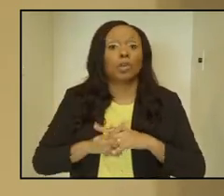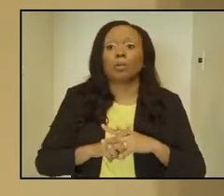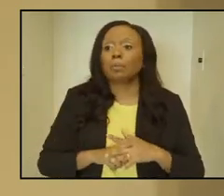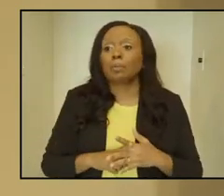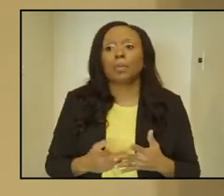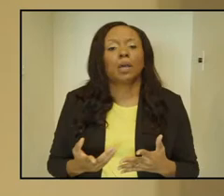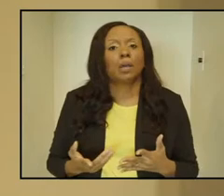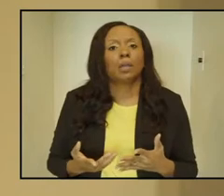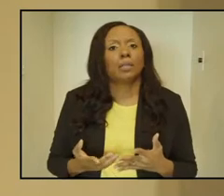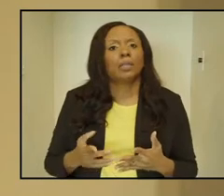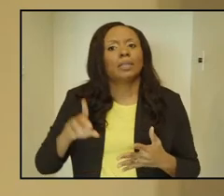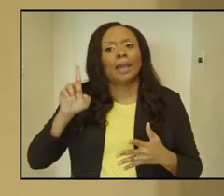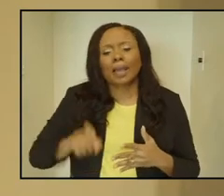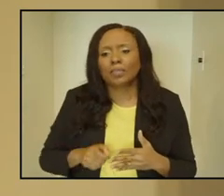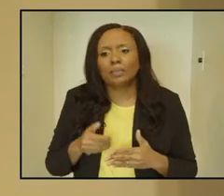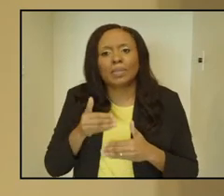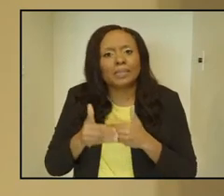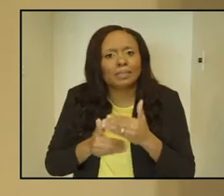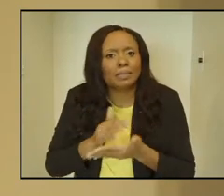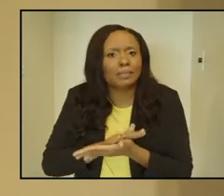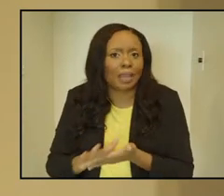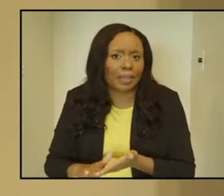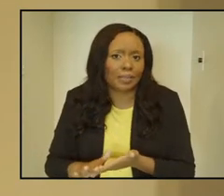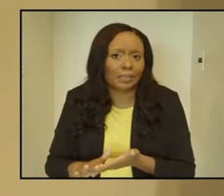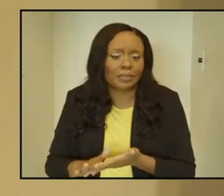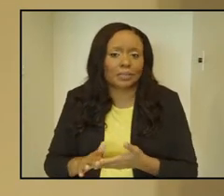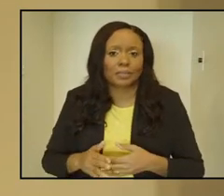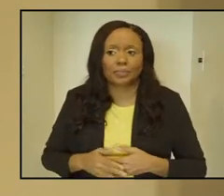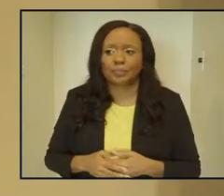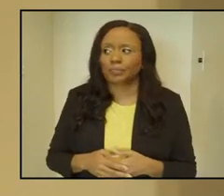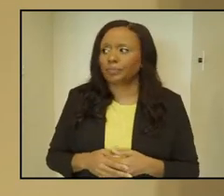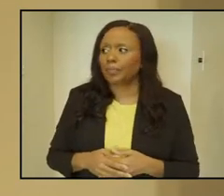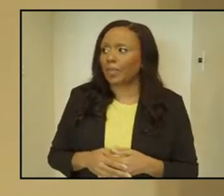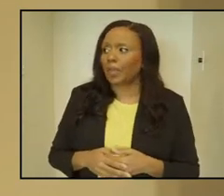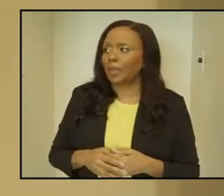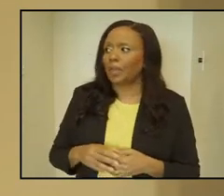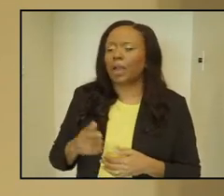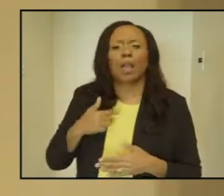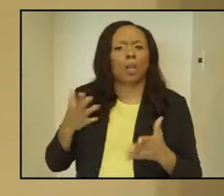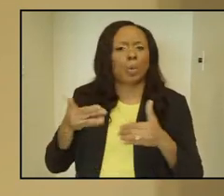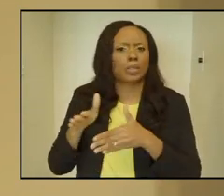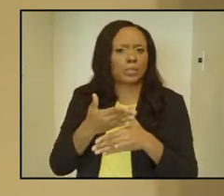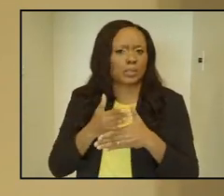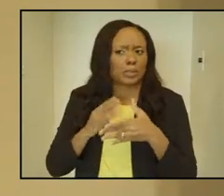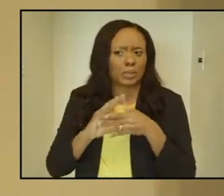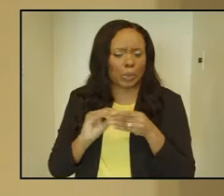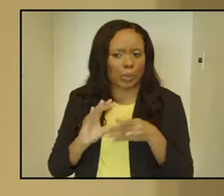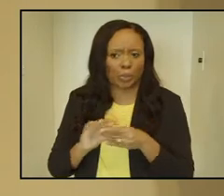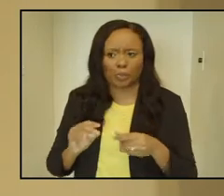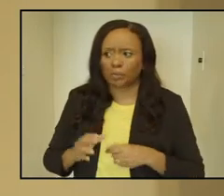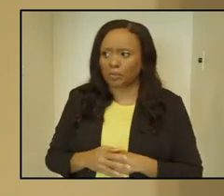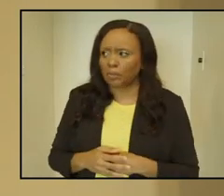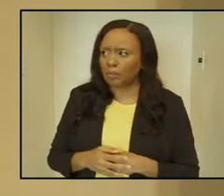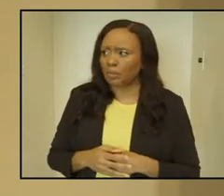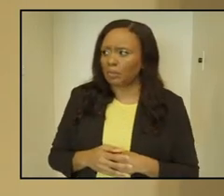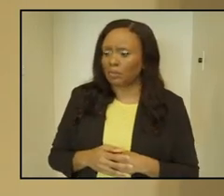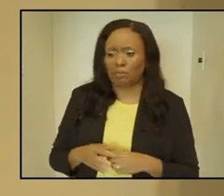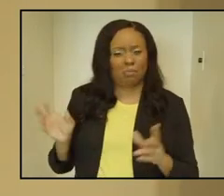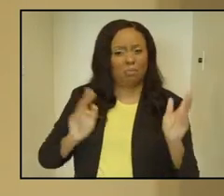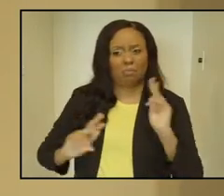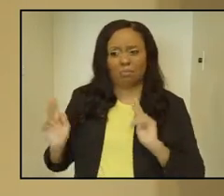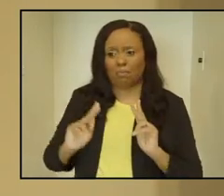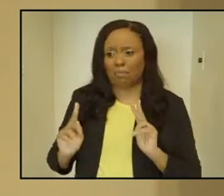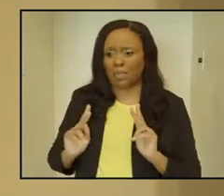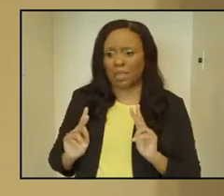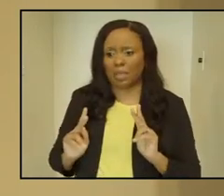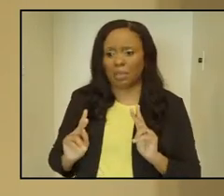came into political representation, and Ronald, you would appreciate this, people come to you at all times